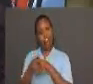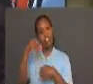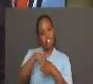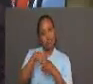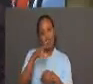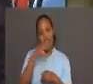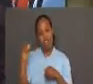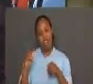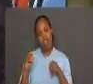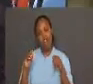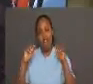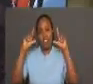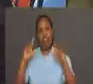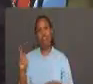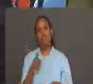and active.